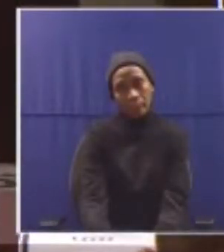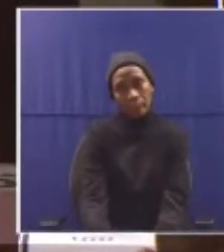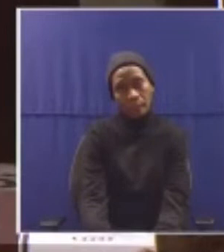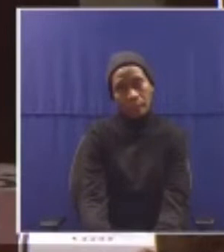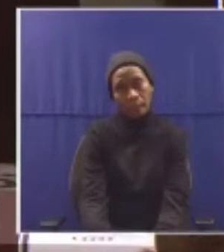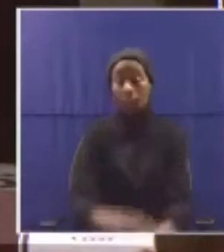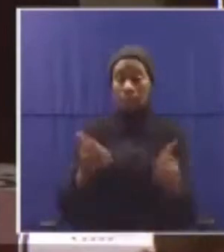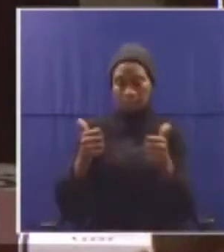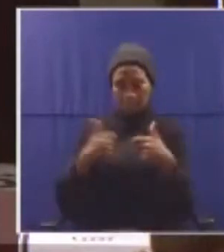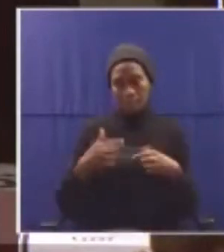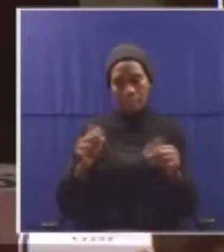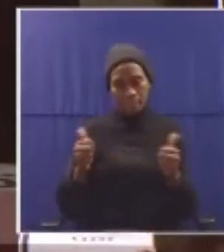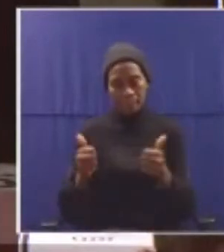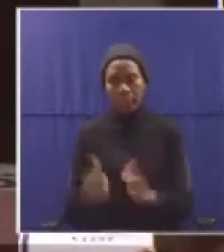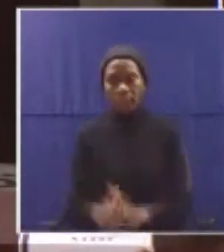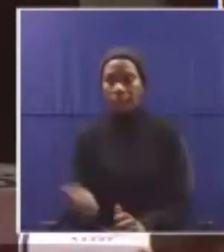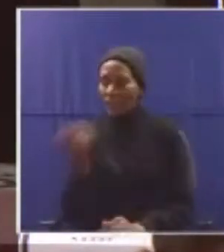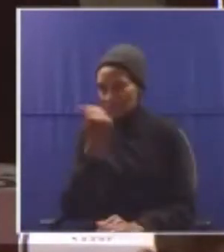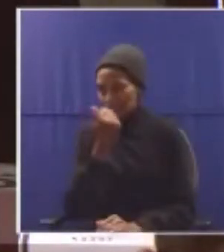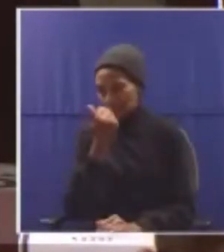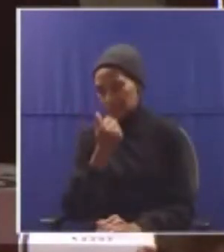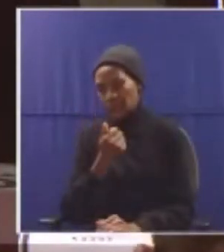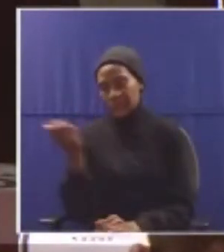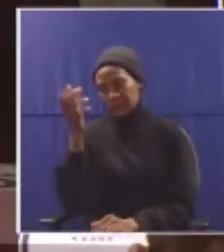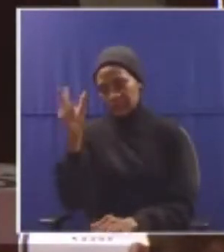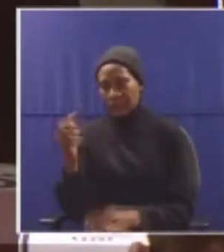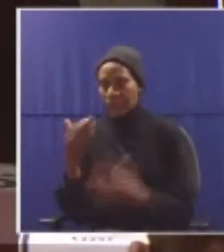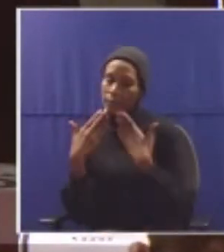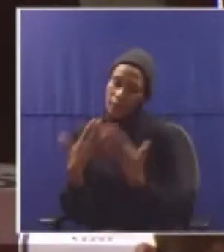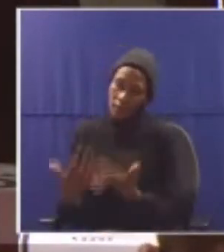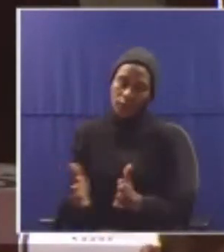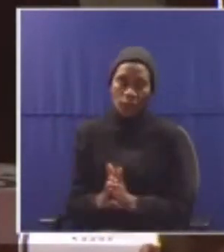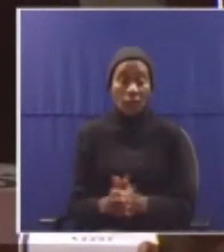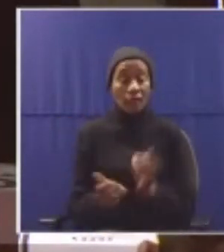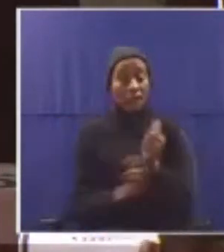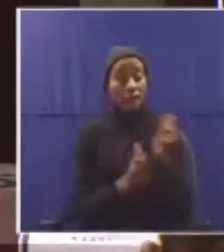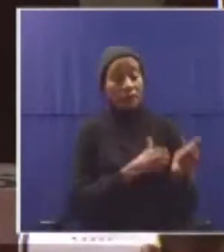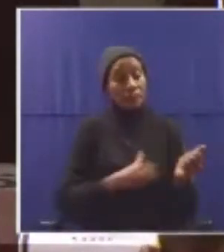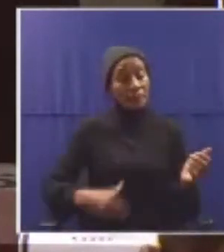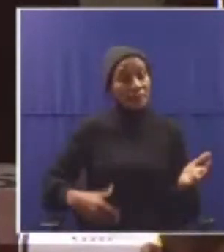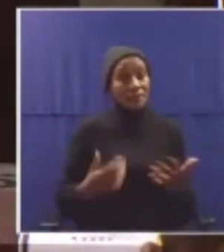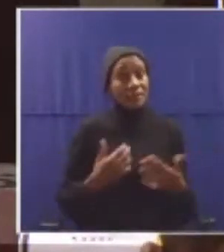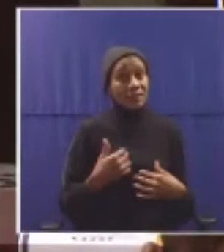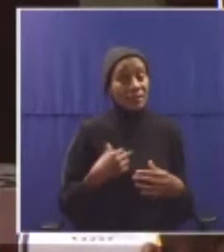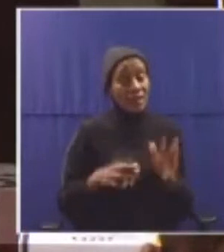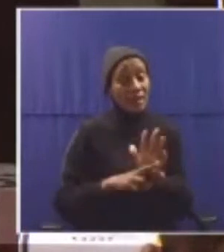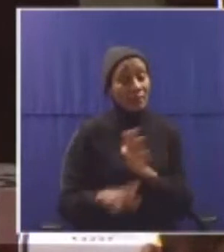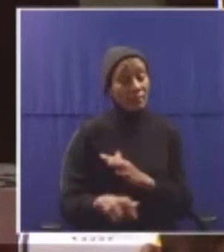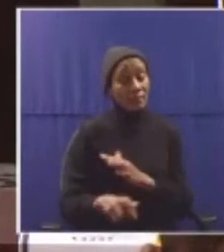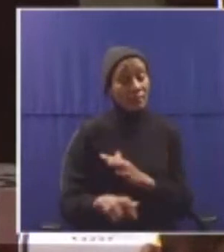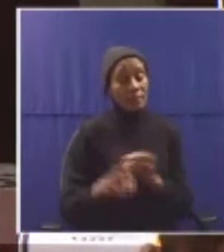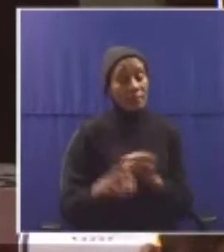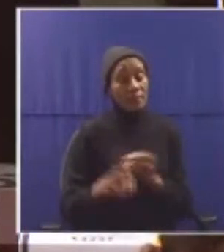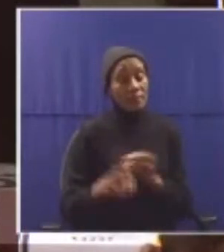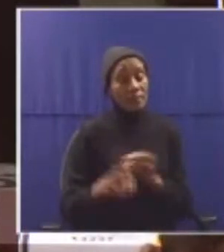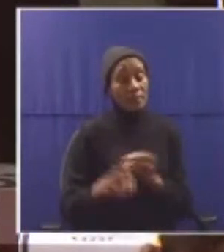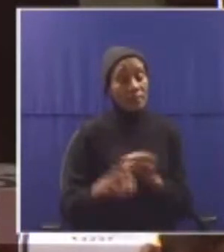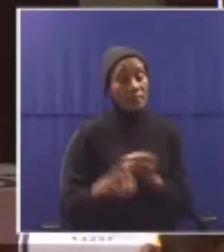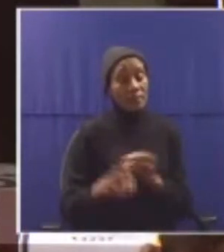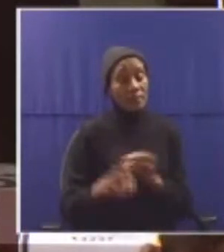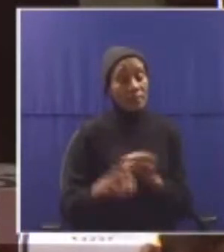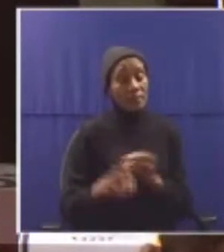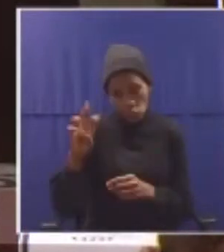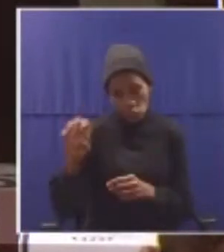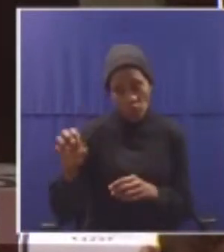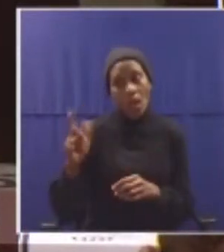are ready, Honorable Mkalipi? Thank you very much, Speaker. Deputy President, I'm representing Honorable Maotwe.